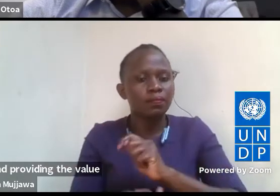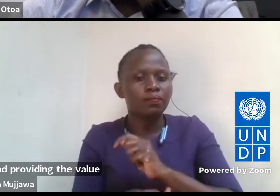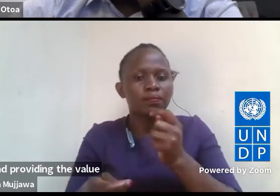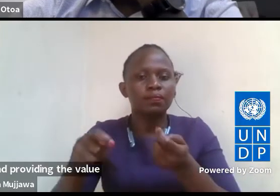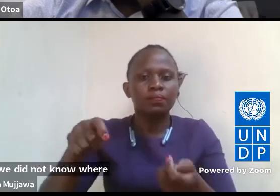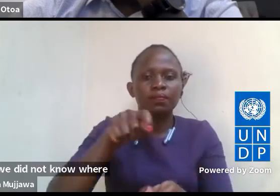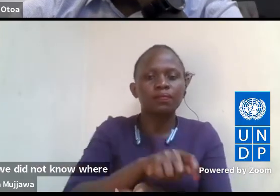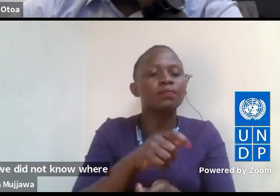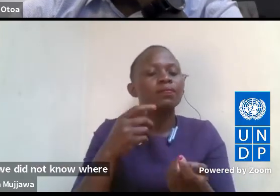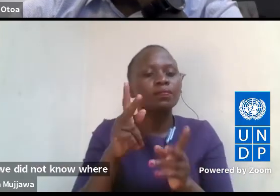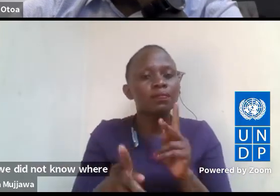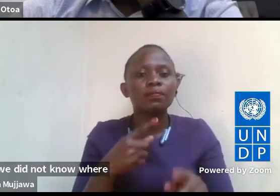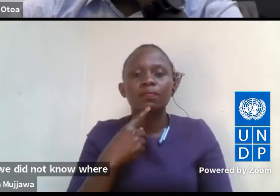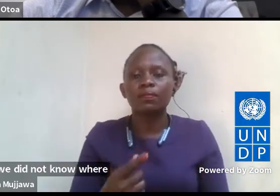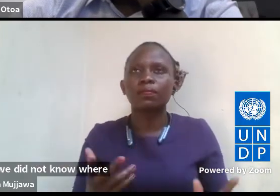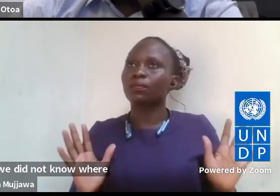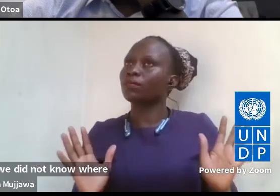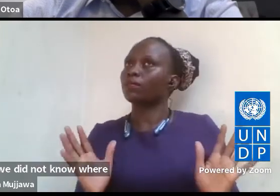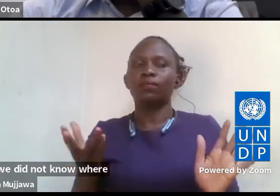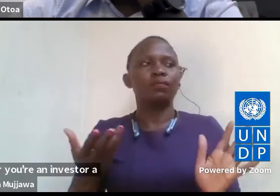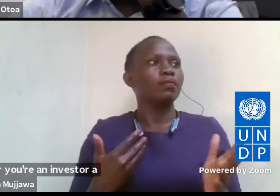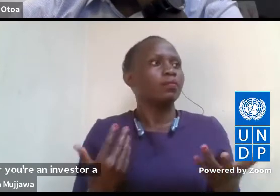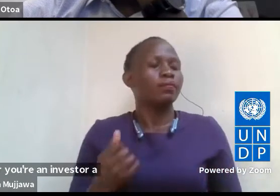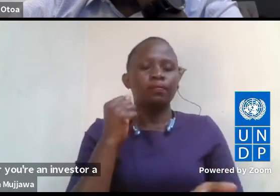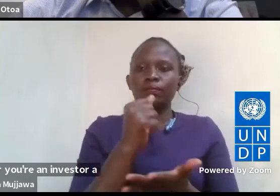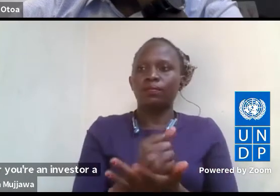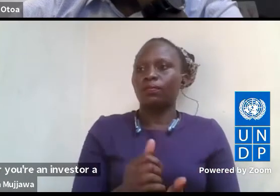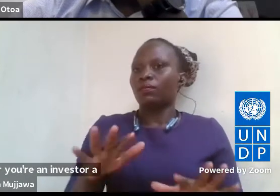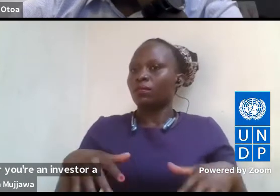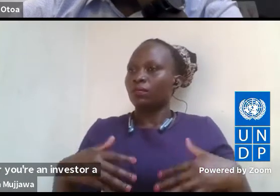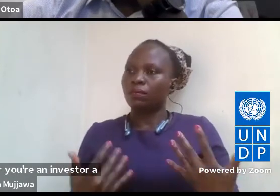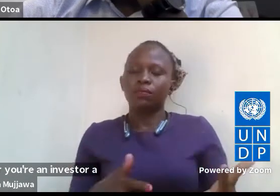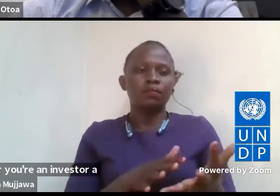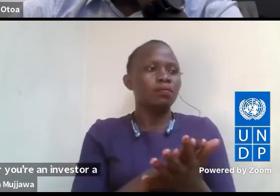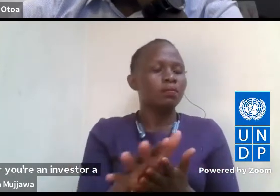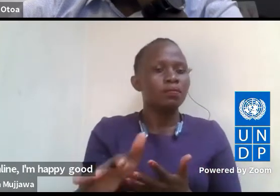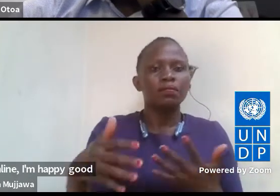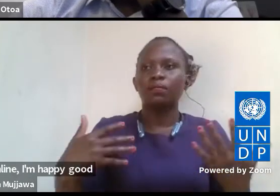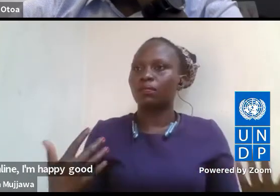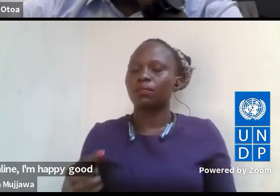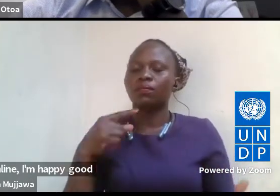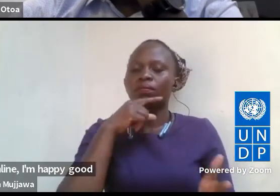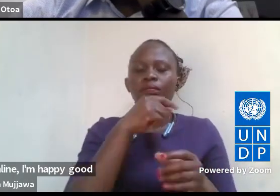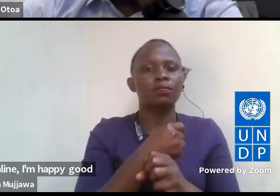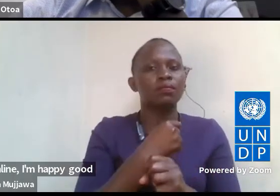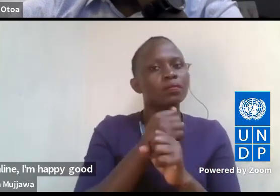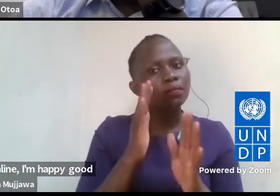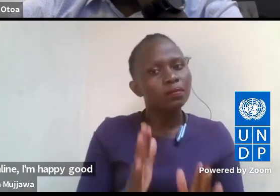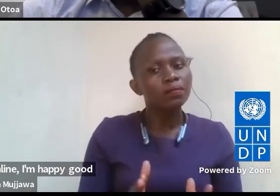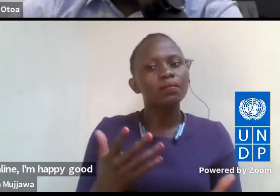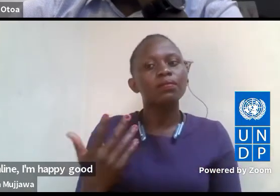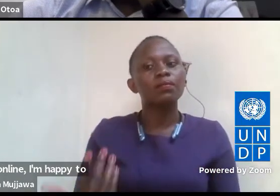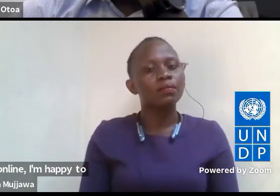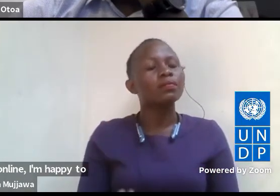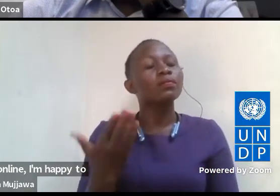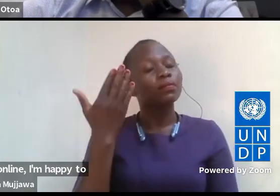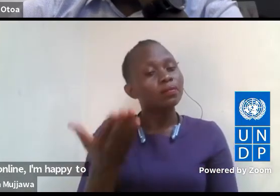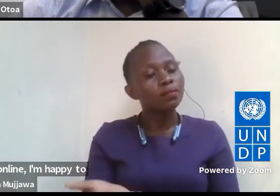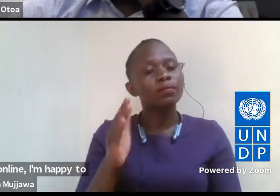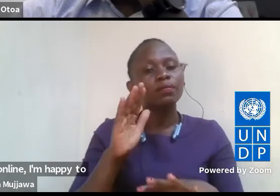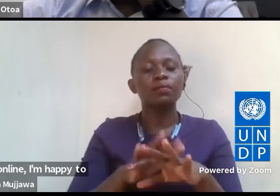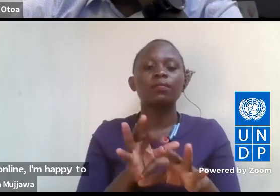a banker, whether you're an investor, a social worker, that report is online. I'm happy to really share the link right now